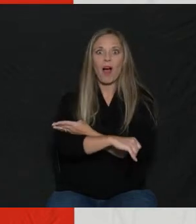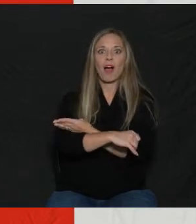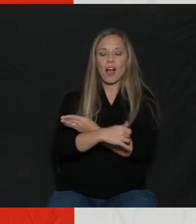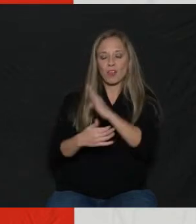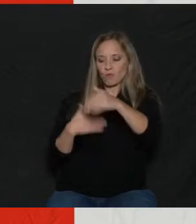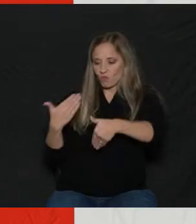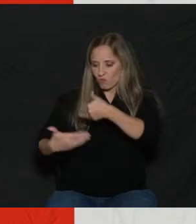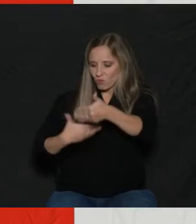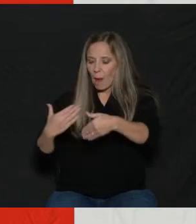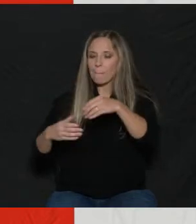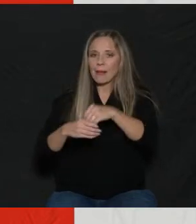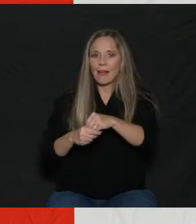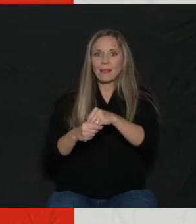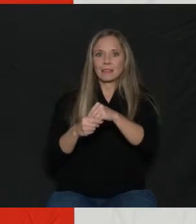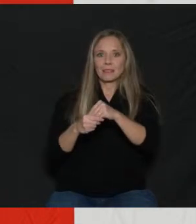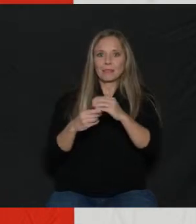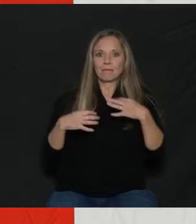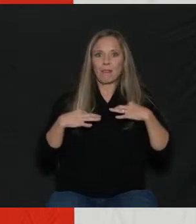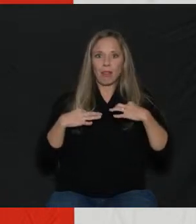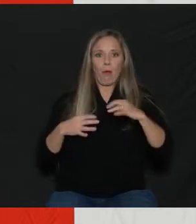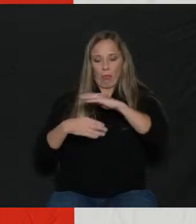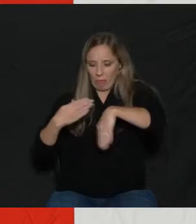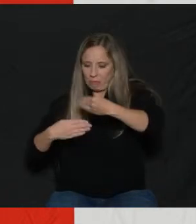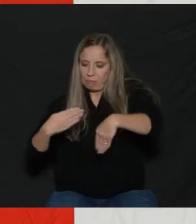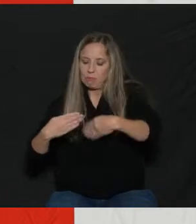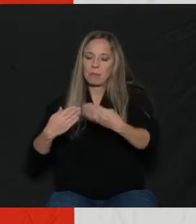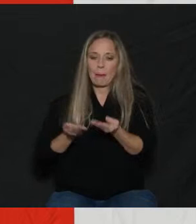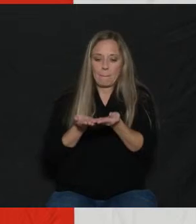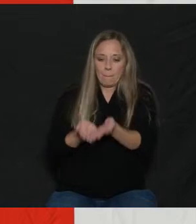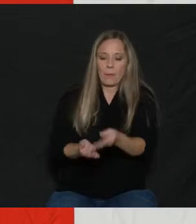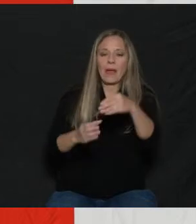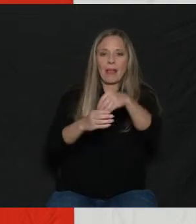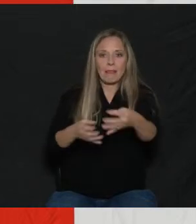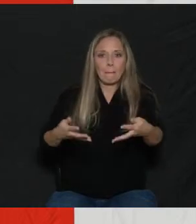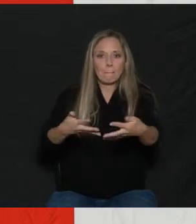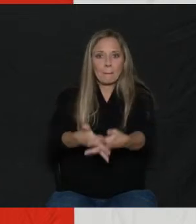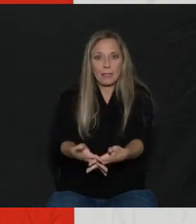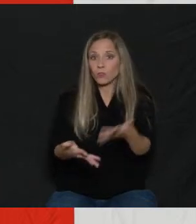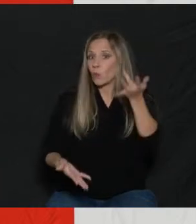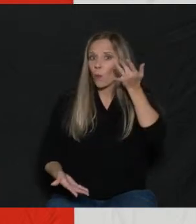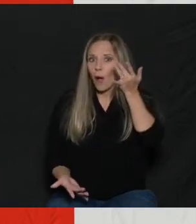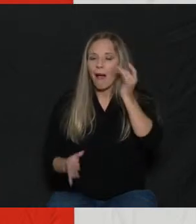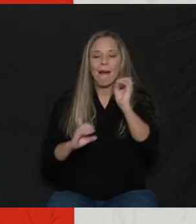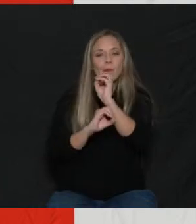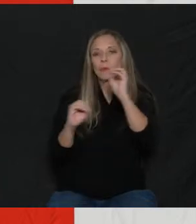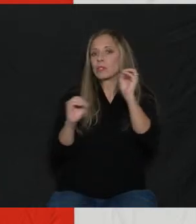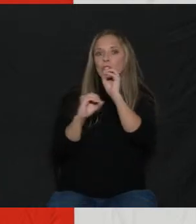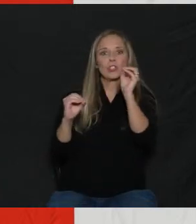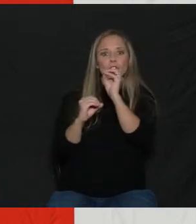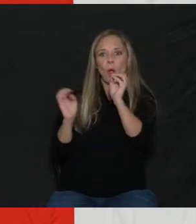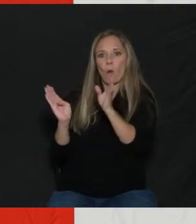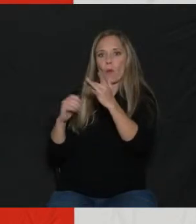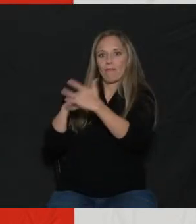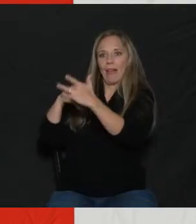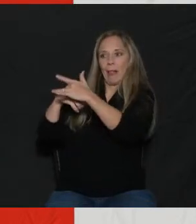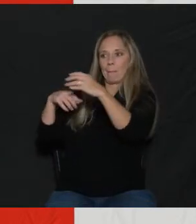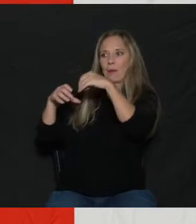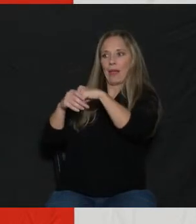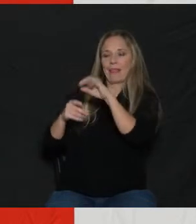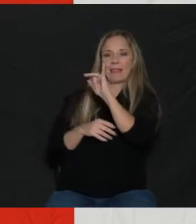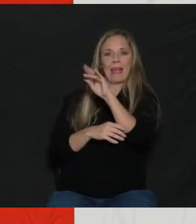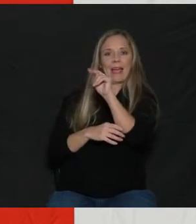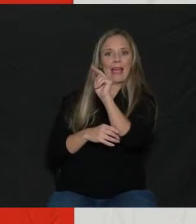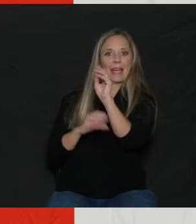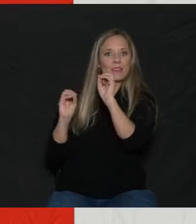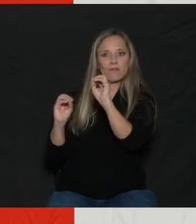in cloth and laid him in a manger because there was no guest room available for them. And now just read this next section, which is